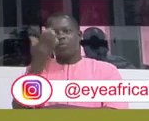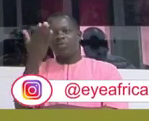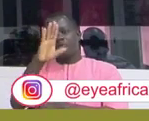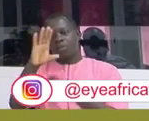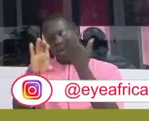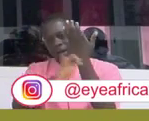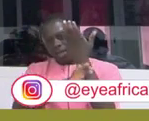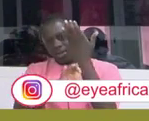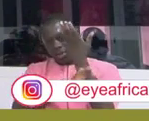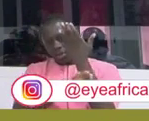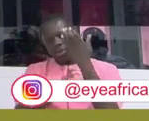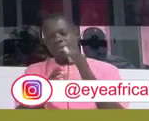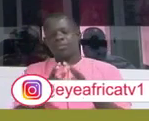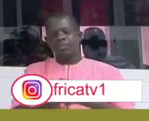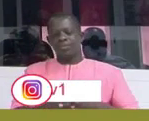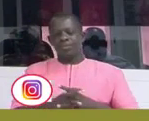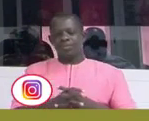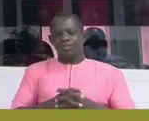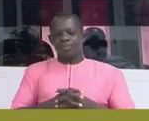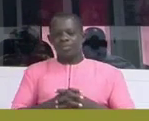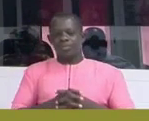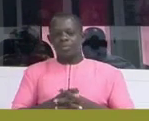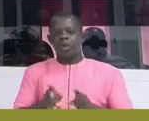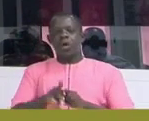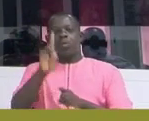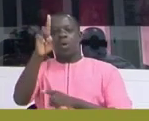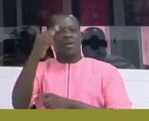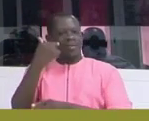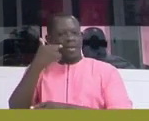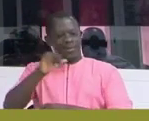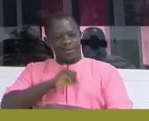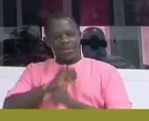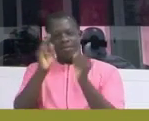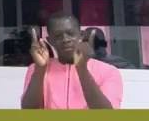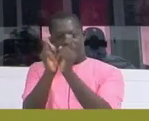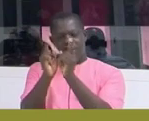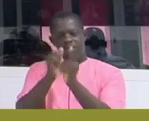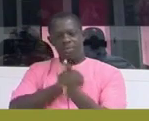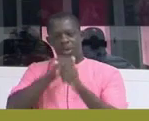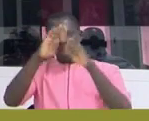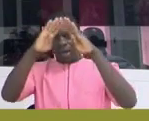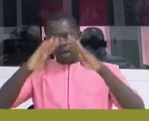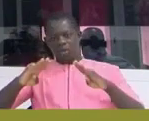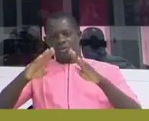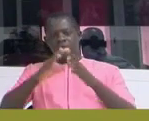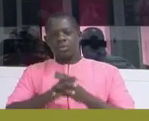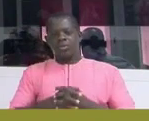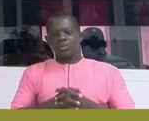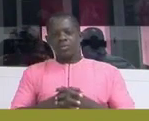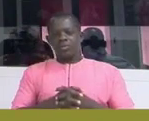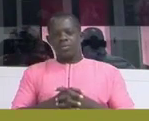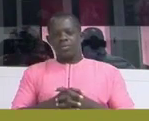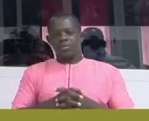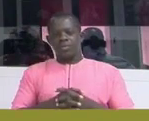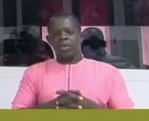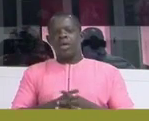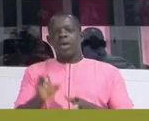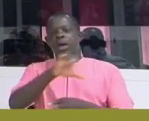called He was from Kazmas in Bjona. One day he came to my